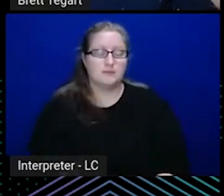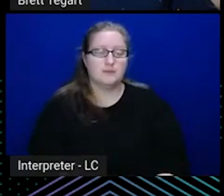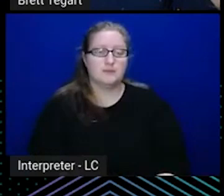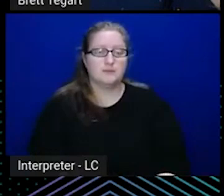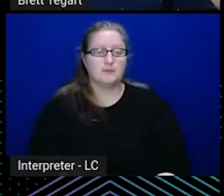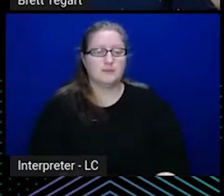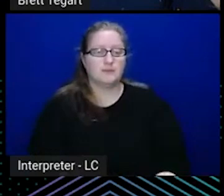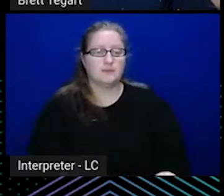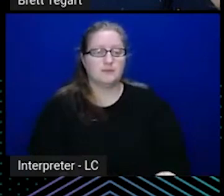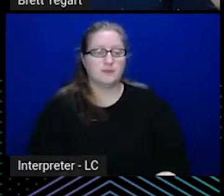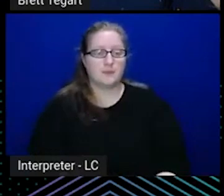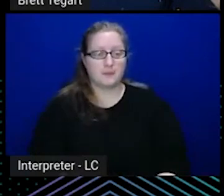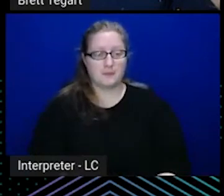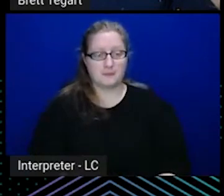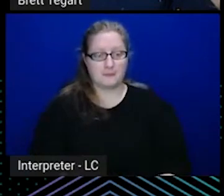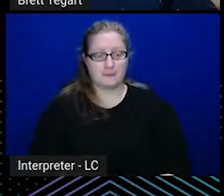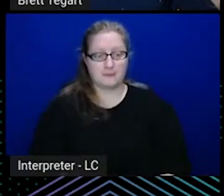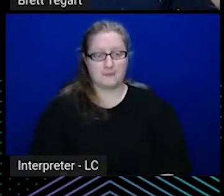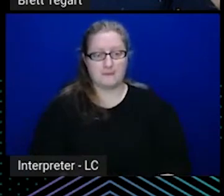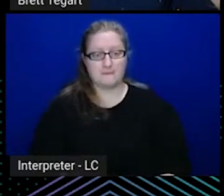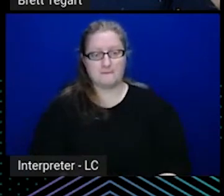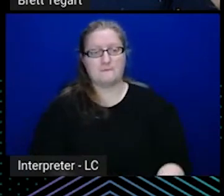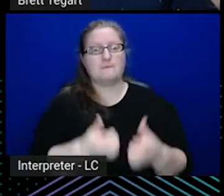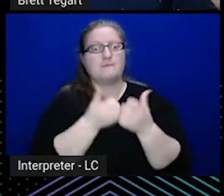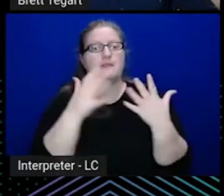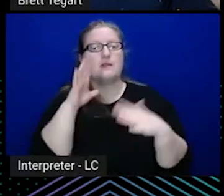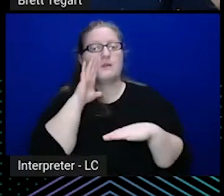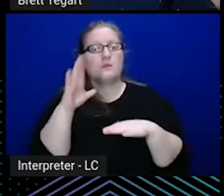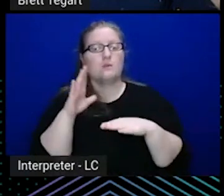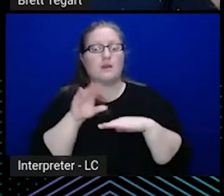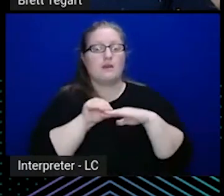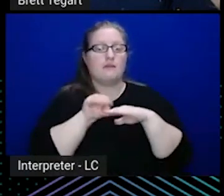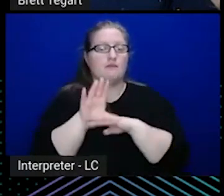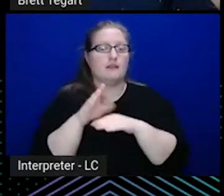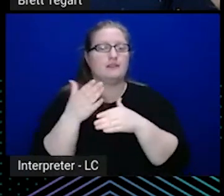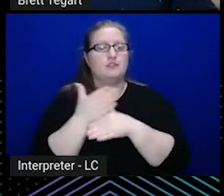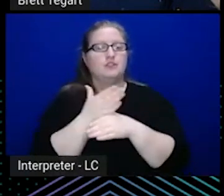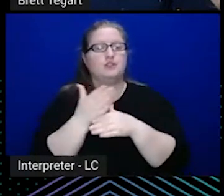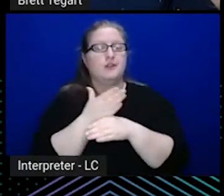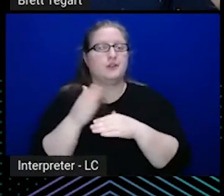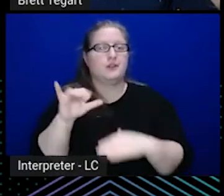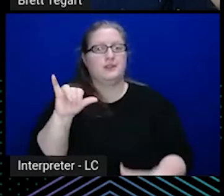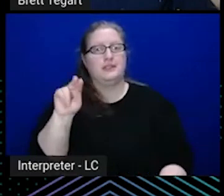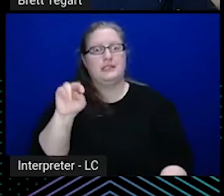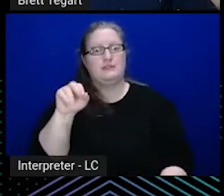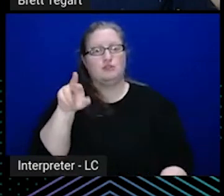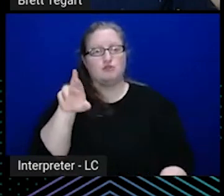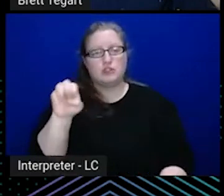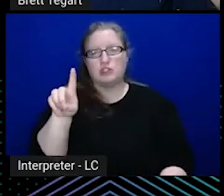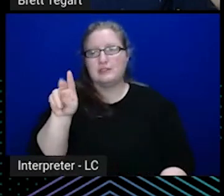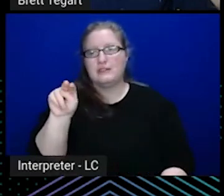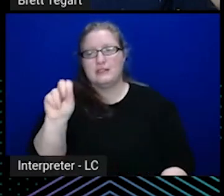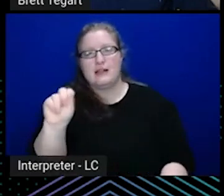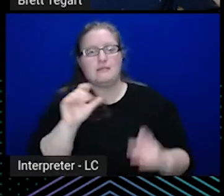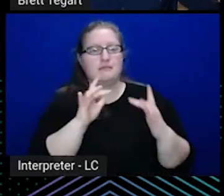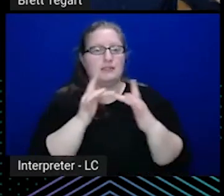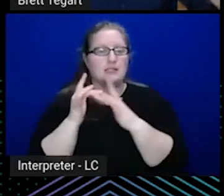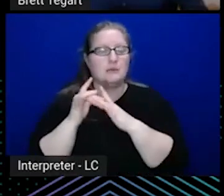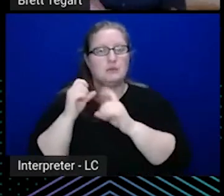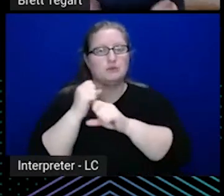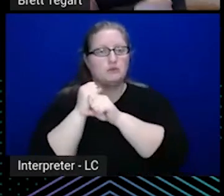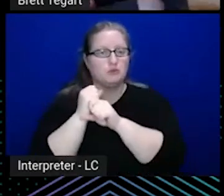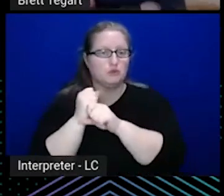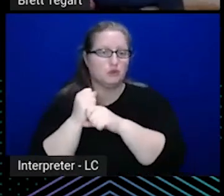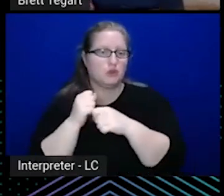Also, anything that, as I said earlier, that affects shared infrastructure, DNS, networking, security logging, you name it,